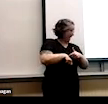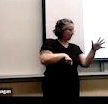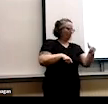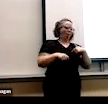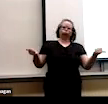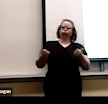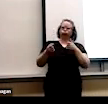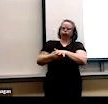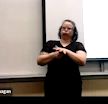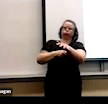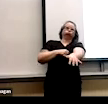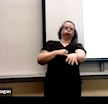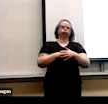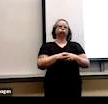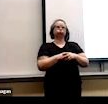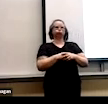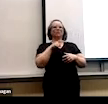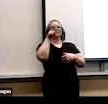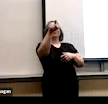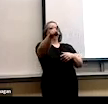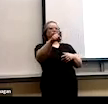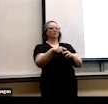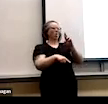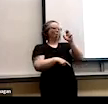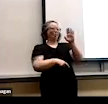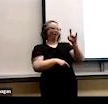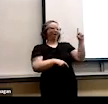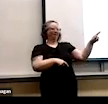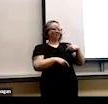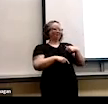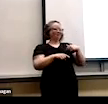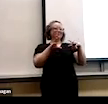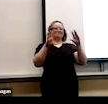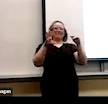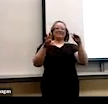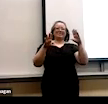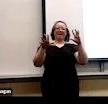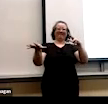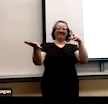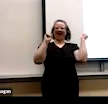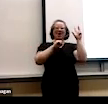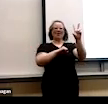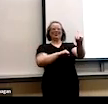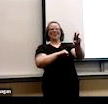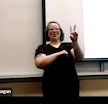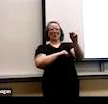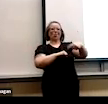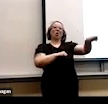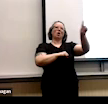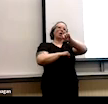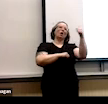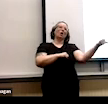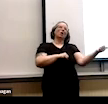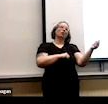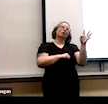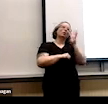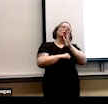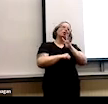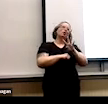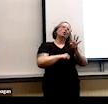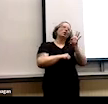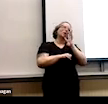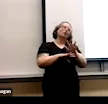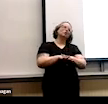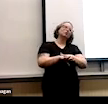Thank you, you understand. Yep. So I was curious to just sort of open it up a little bit for a discussion about